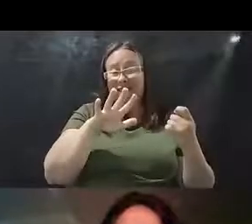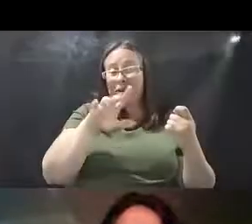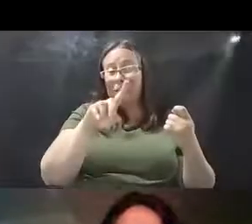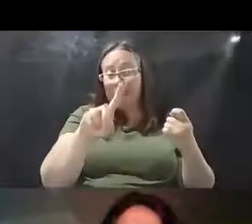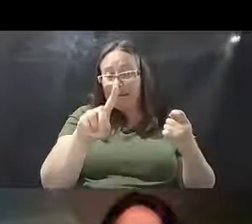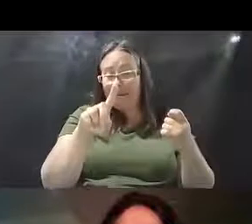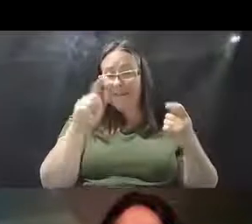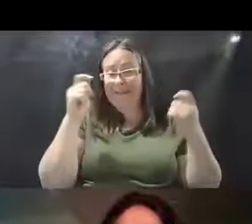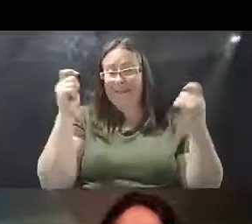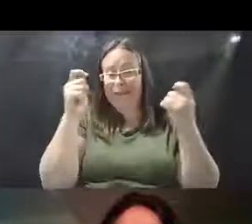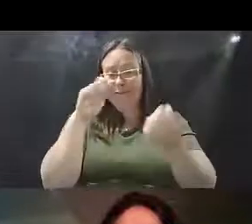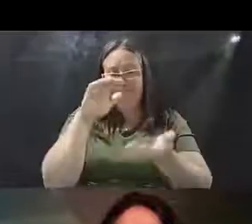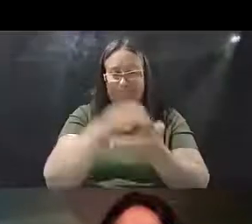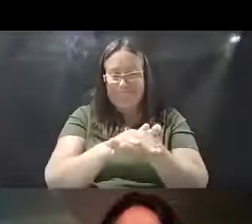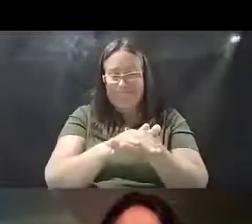anniversary. So